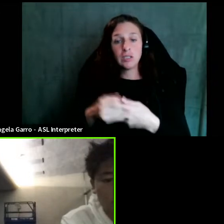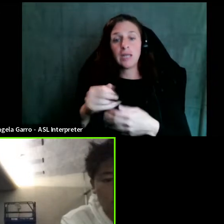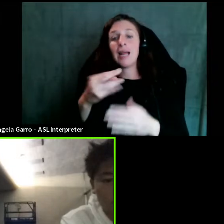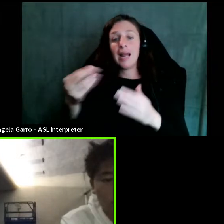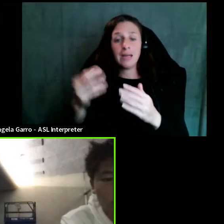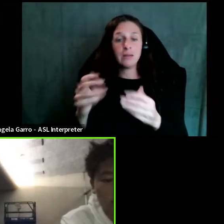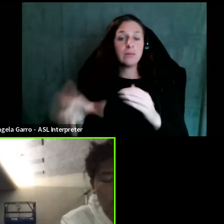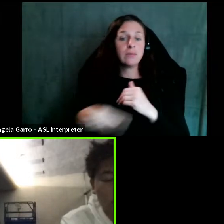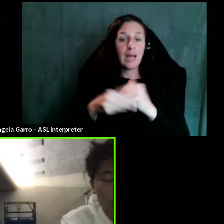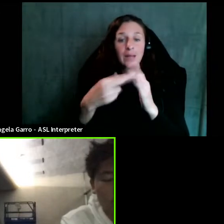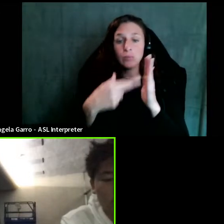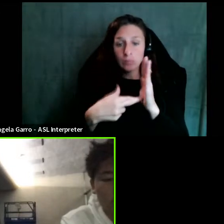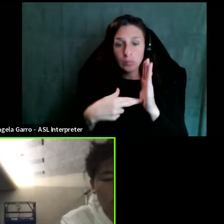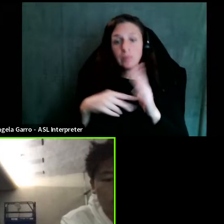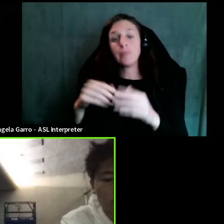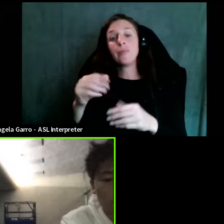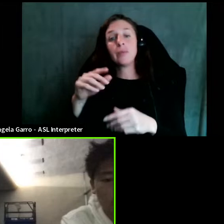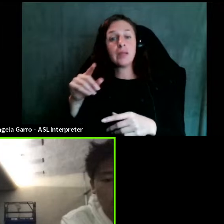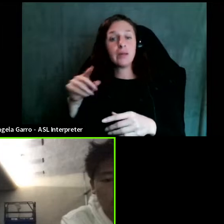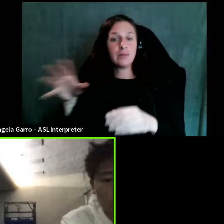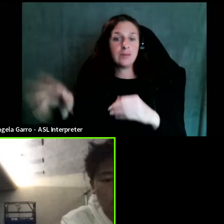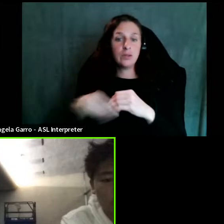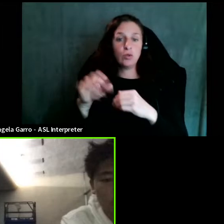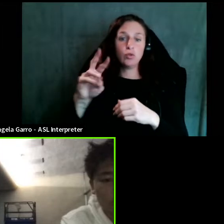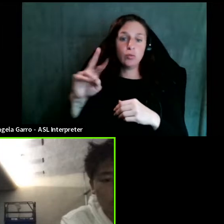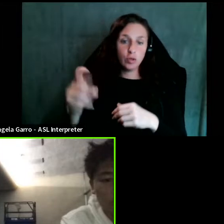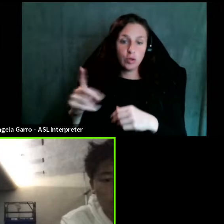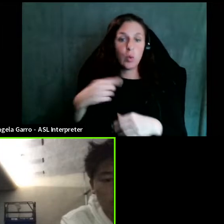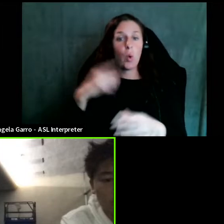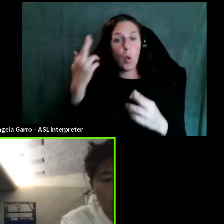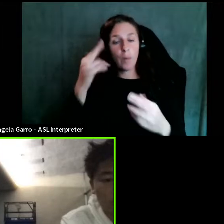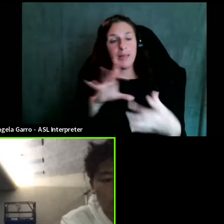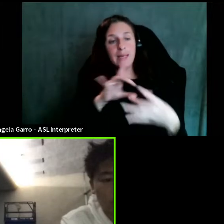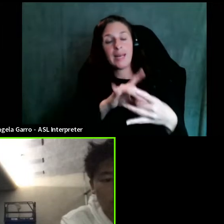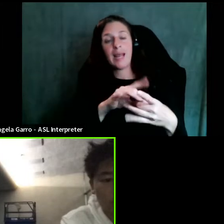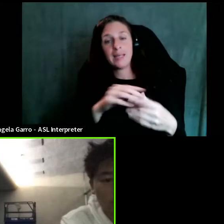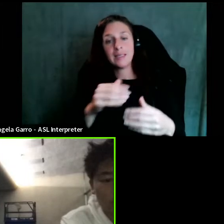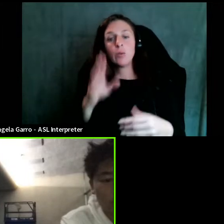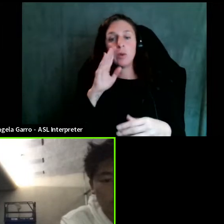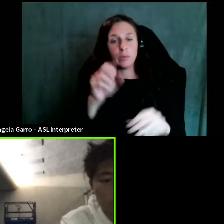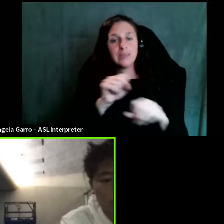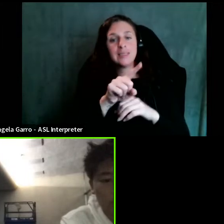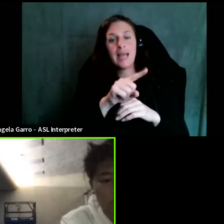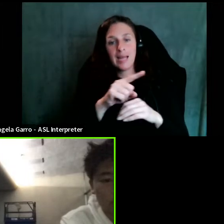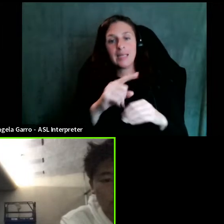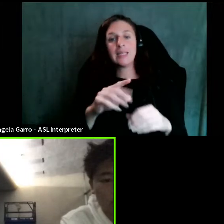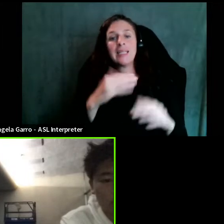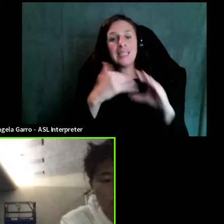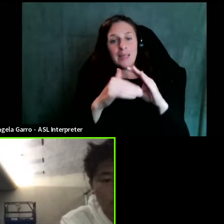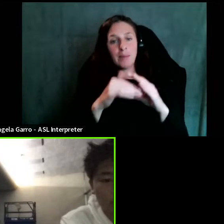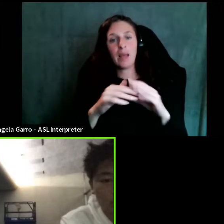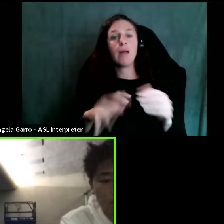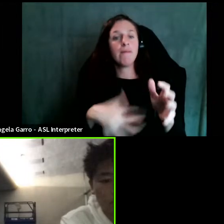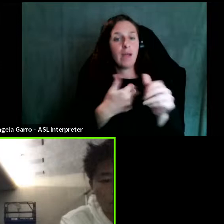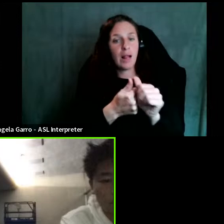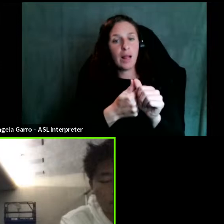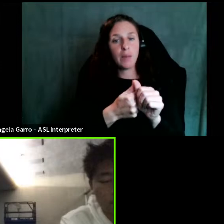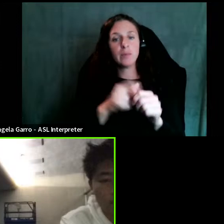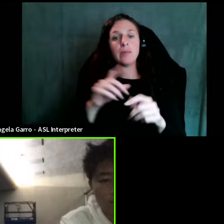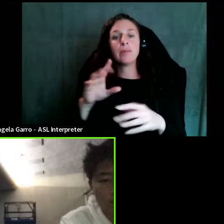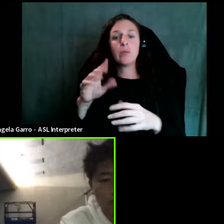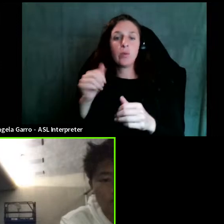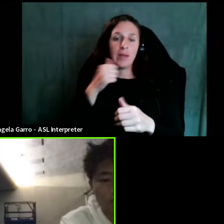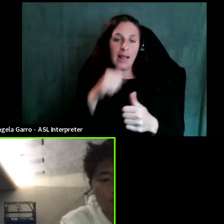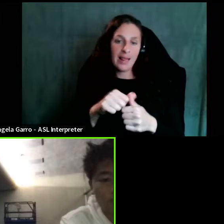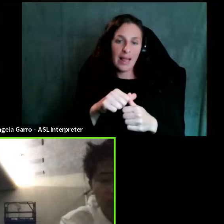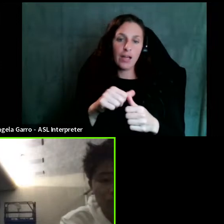at SMUHSD. We hope to connect before that date, and we will send a follow-up email containing our letter and regulation to the board. Thank you so much for